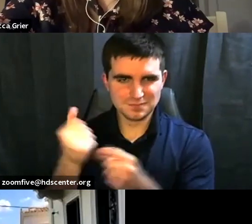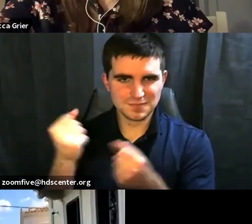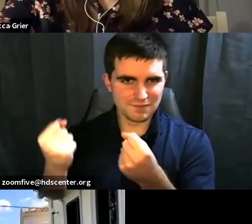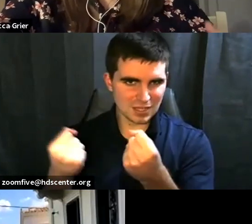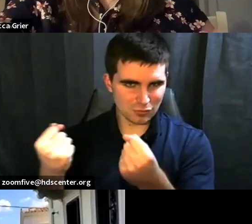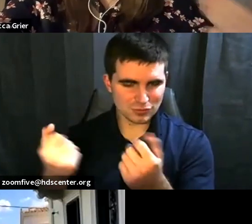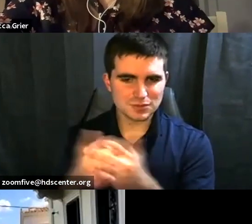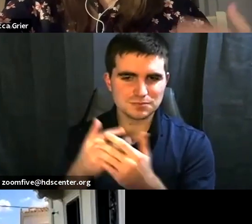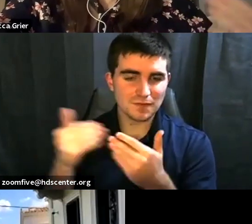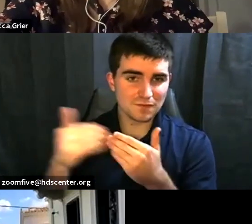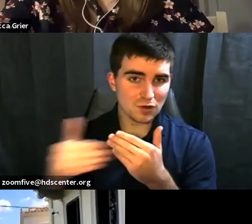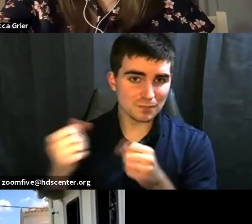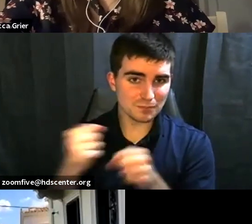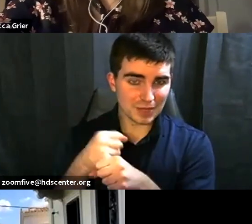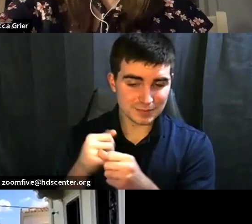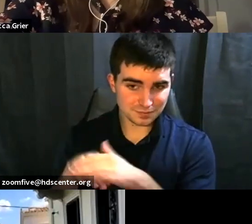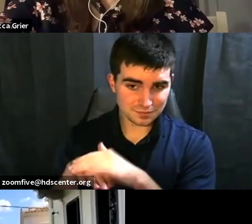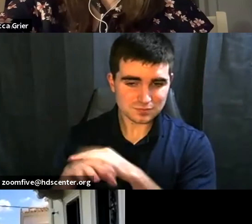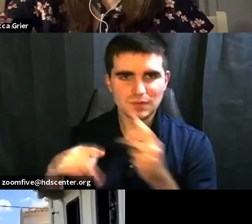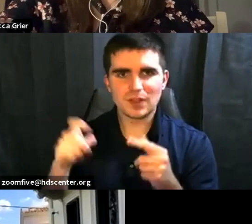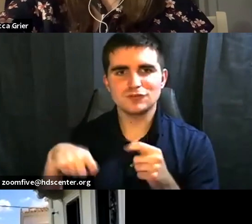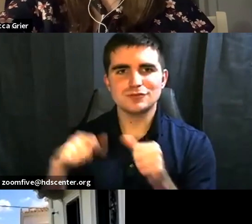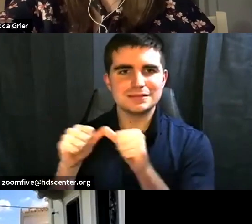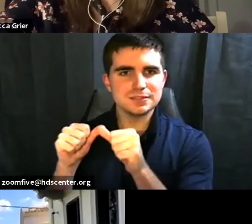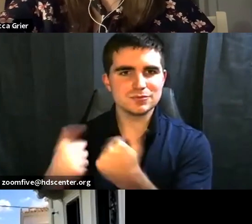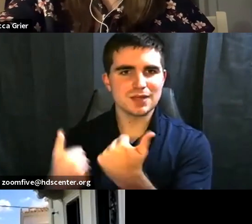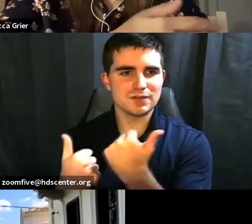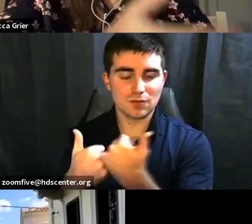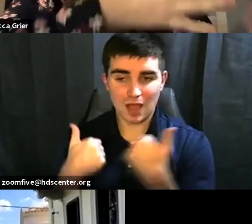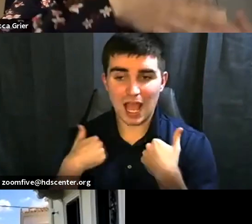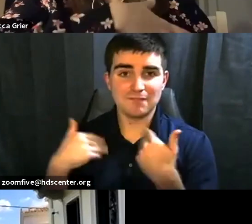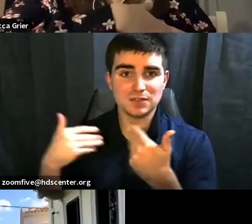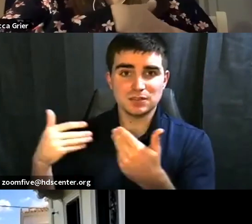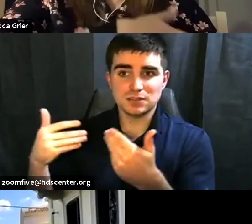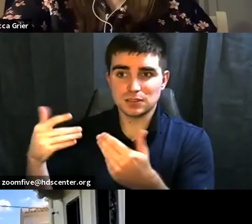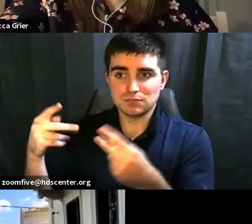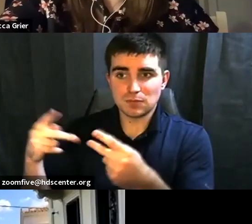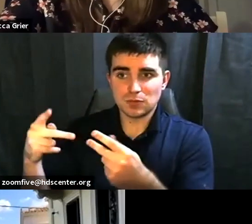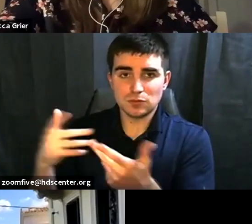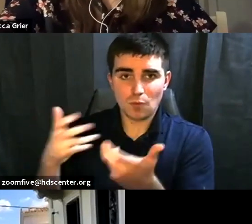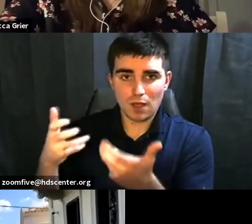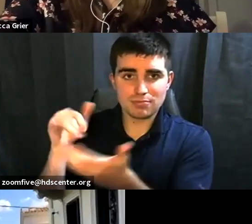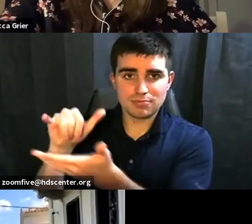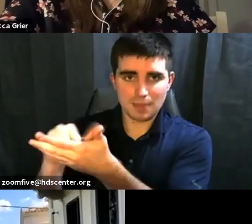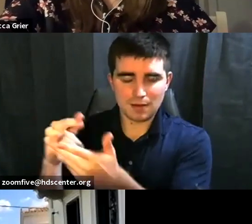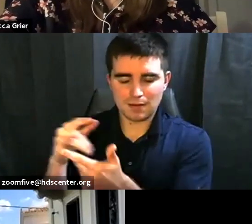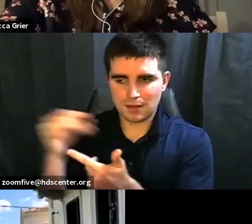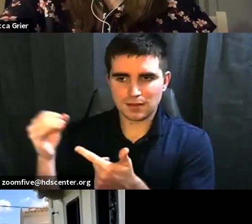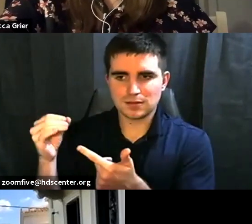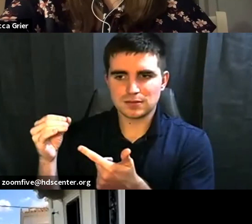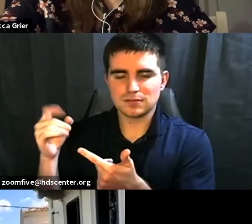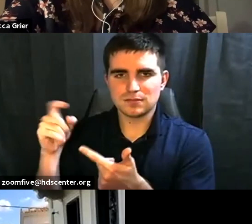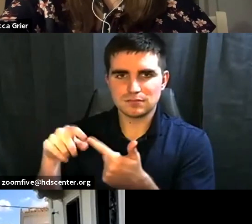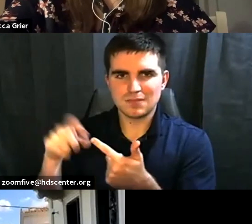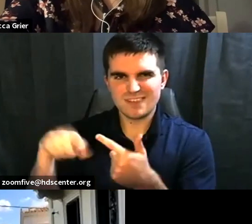accessible, people are going to have to continue to advocate and say that there are a market for it, but they're also going to have to understand the